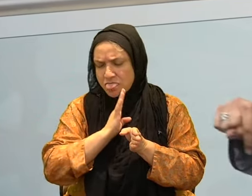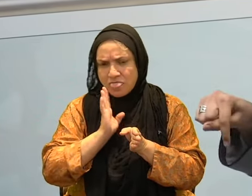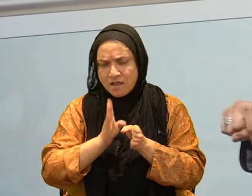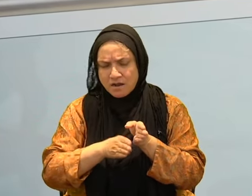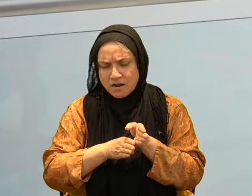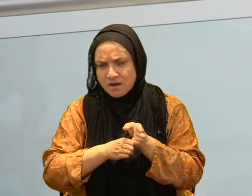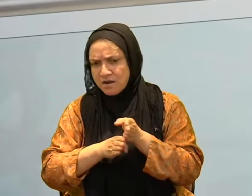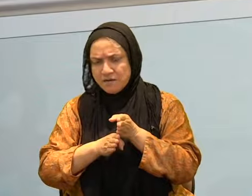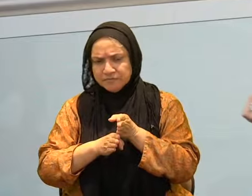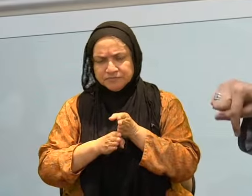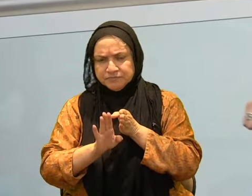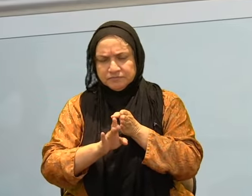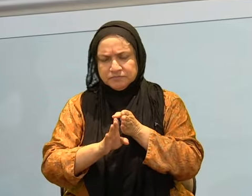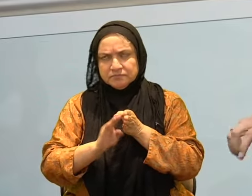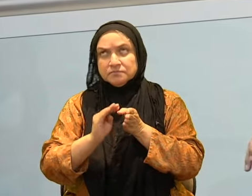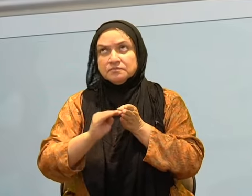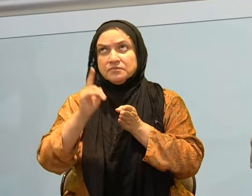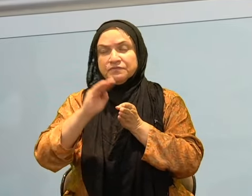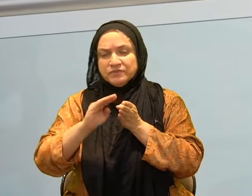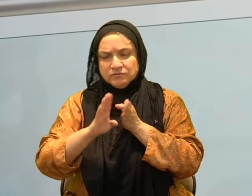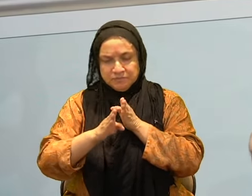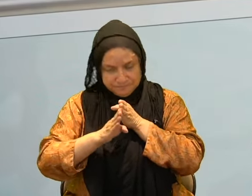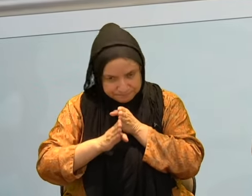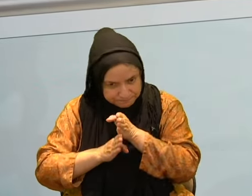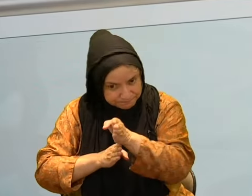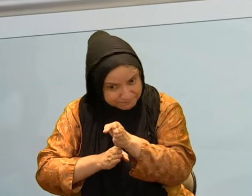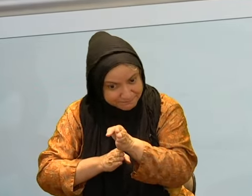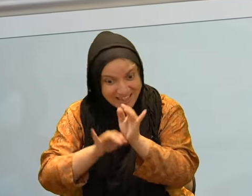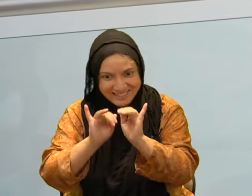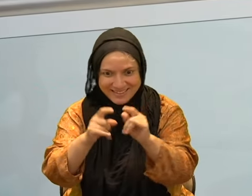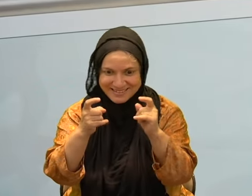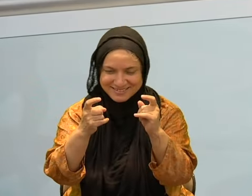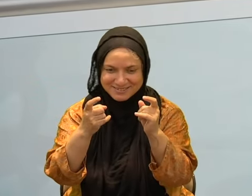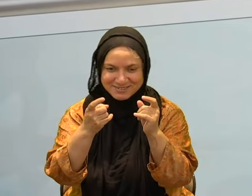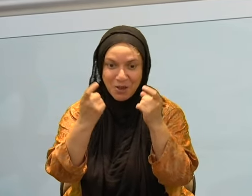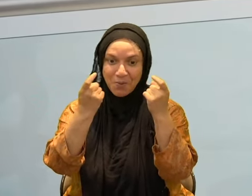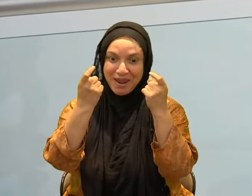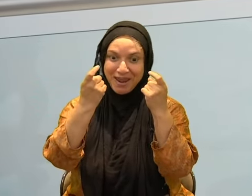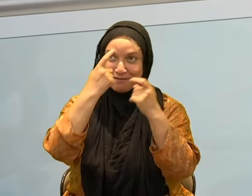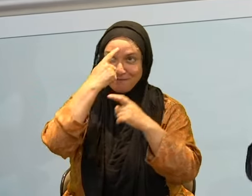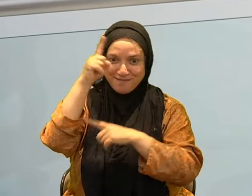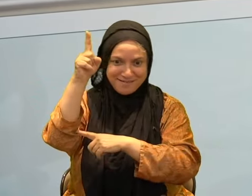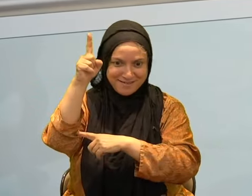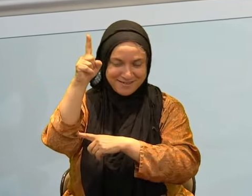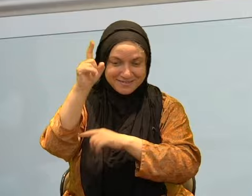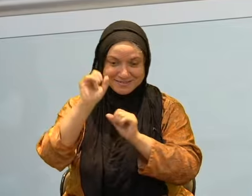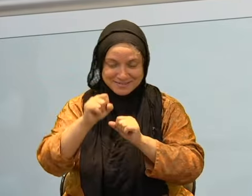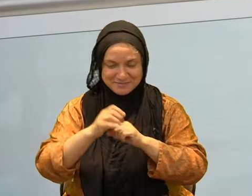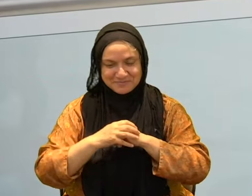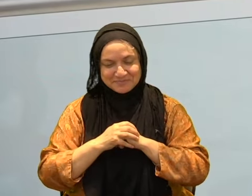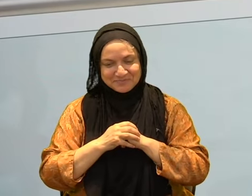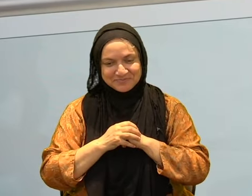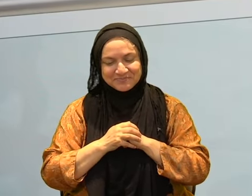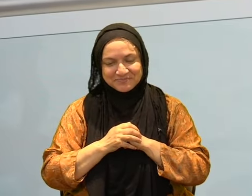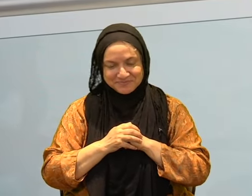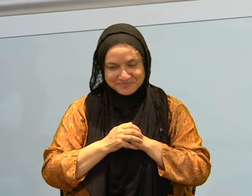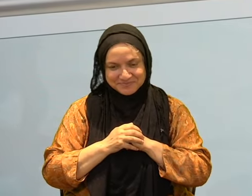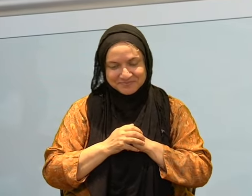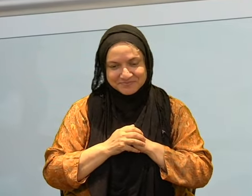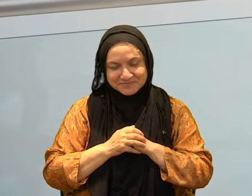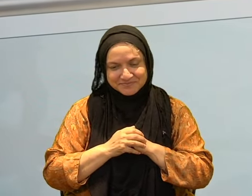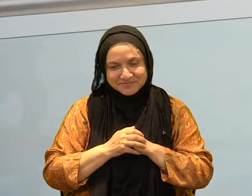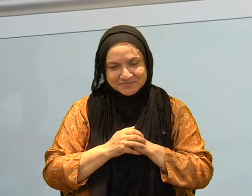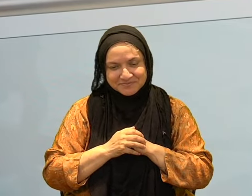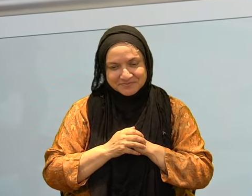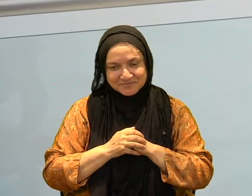has a sanctuary. Now, it's not sanctuary as in the haram, like Masjid al-Haram, right? Because it's not in a positive sense here. If you think